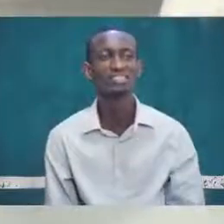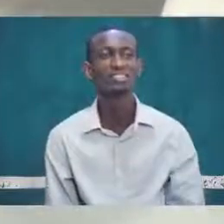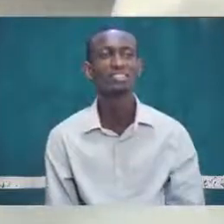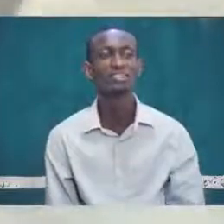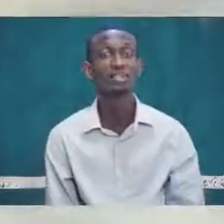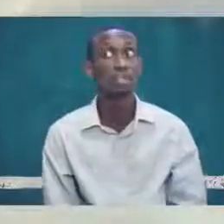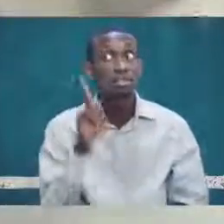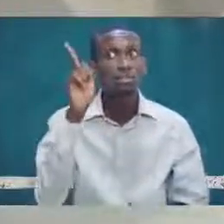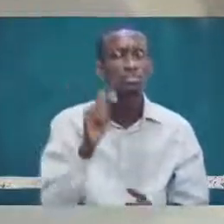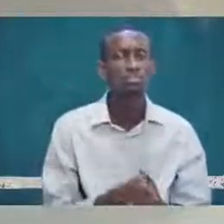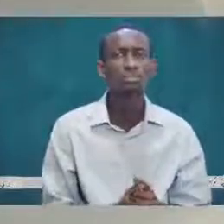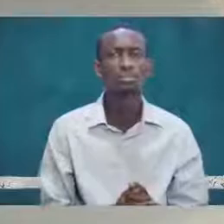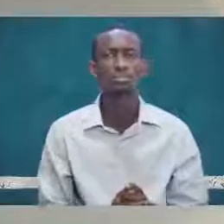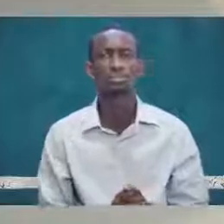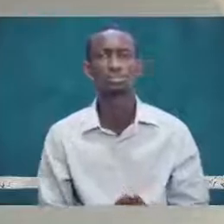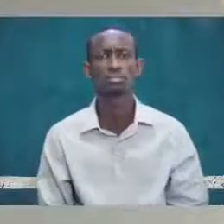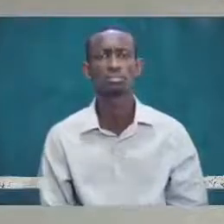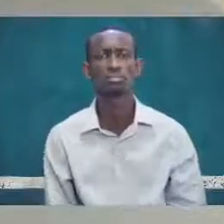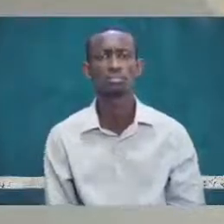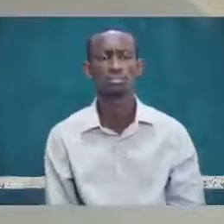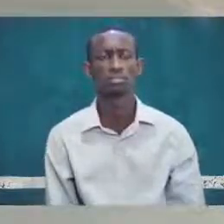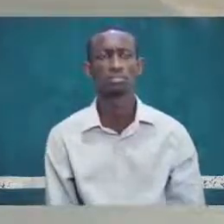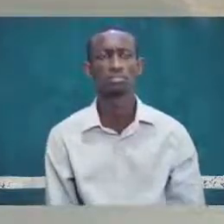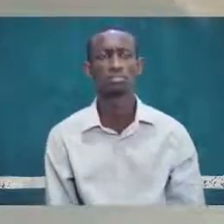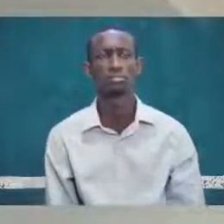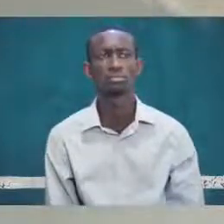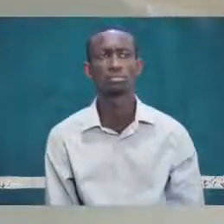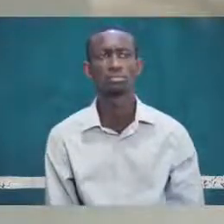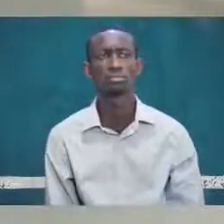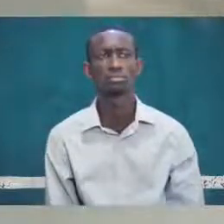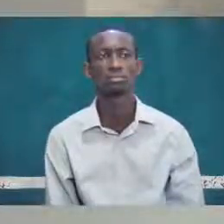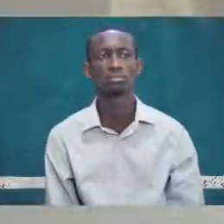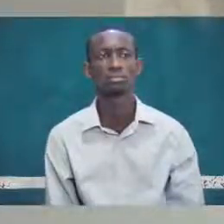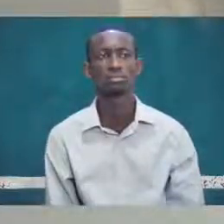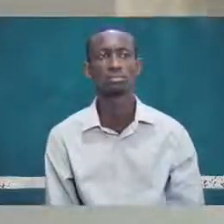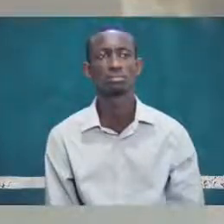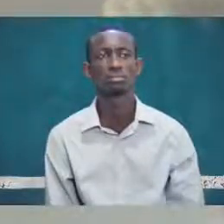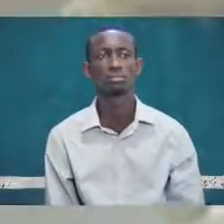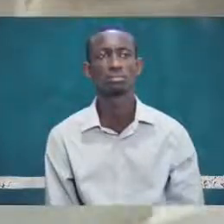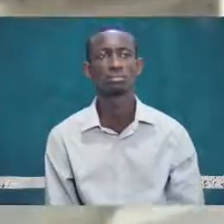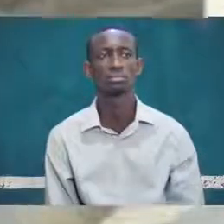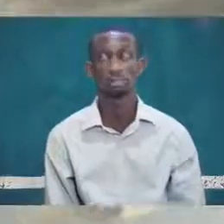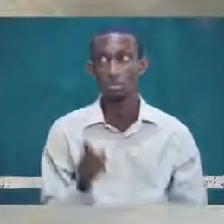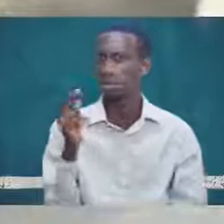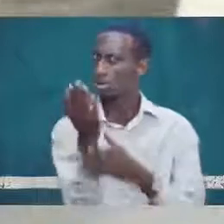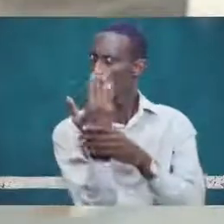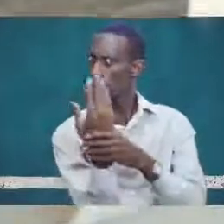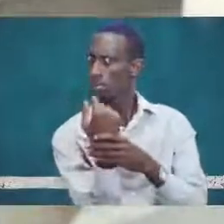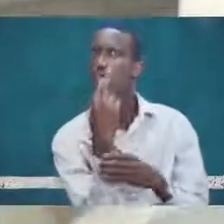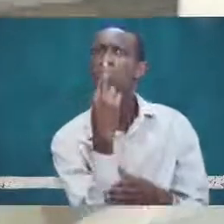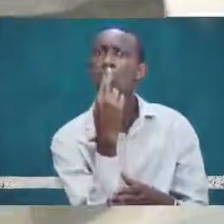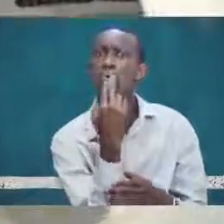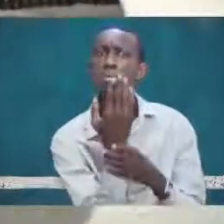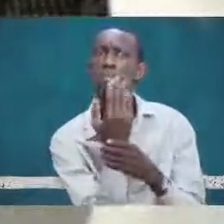this one, we are just going to use a red litmus paper. This is